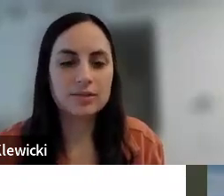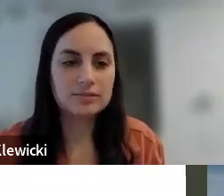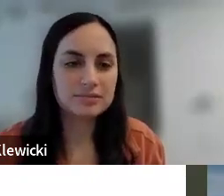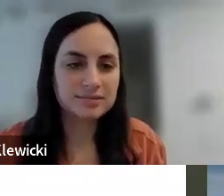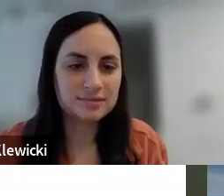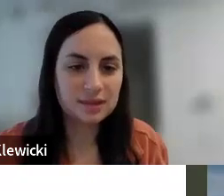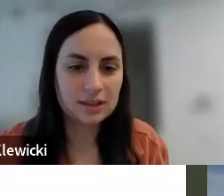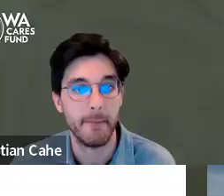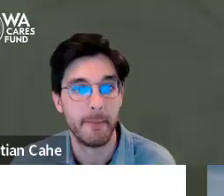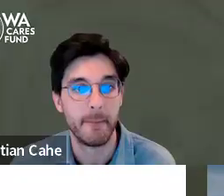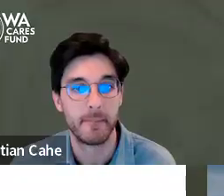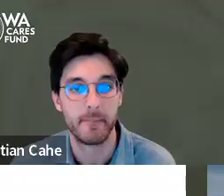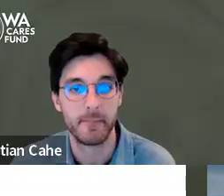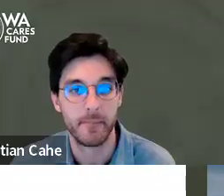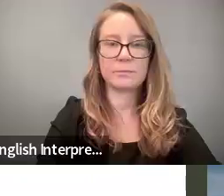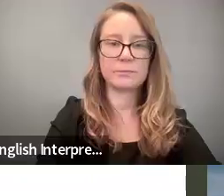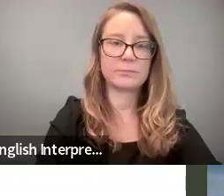the slide. Mhm.